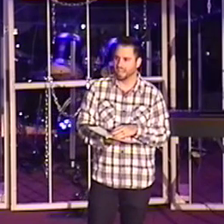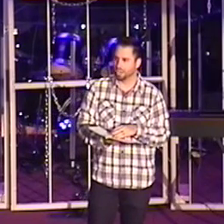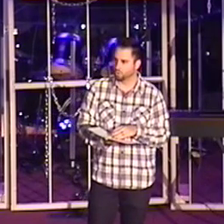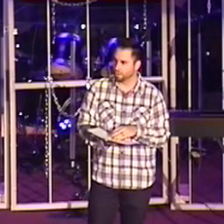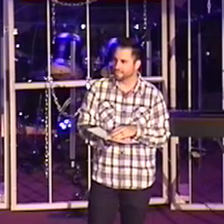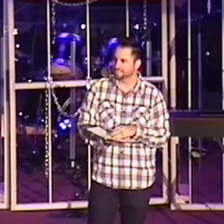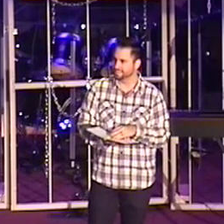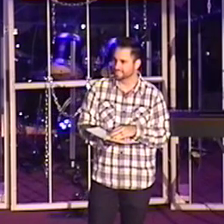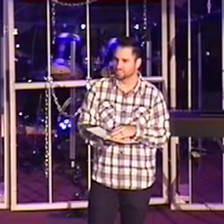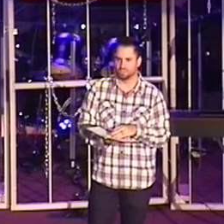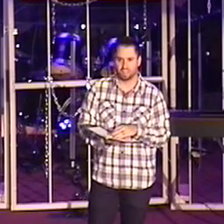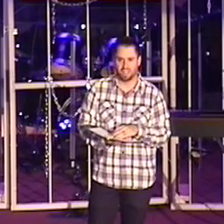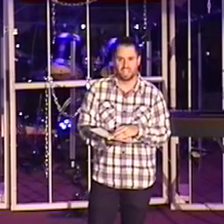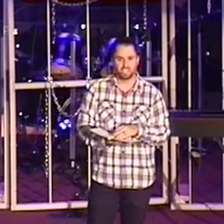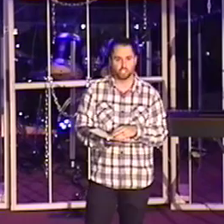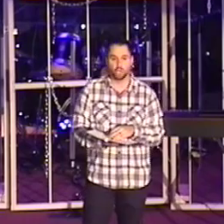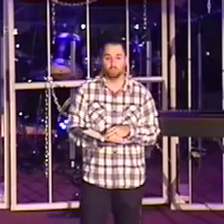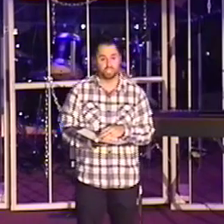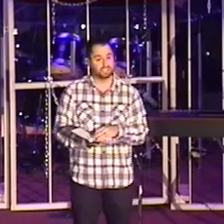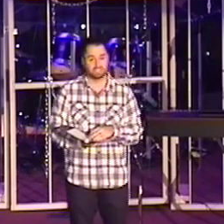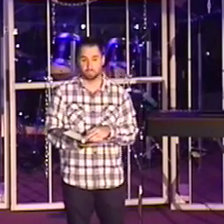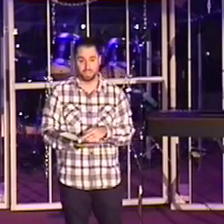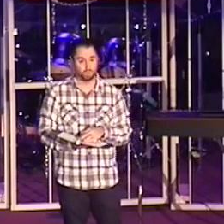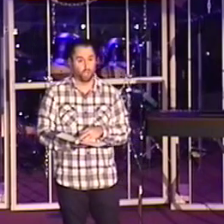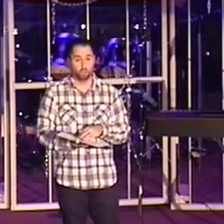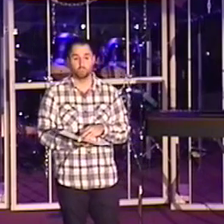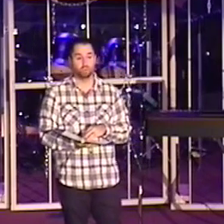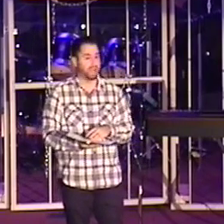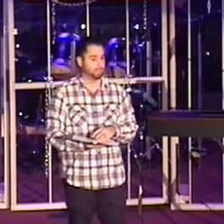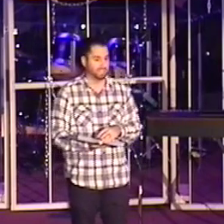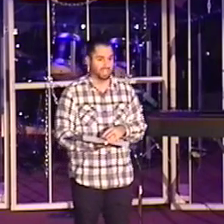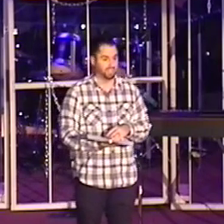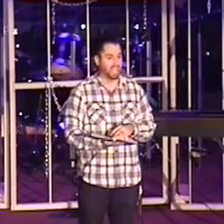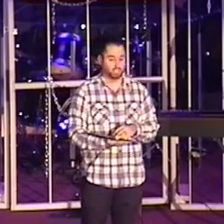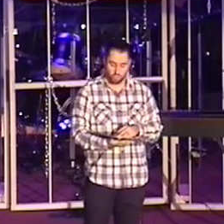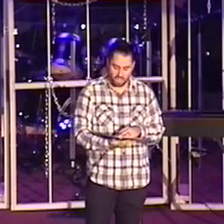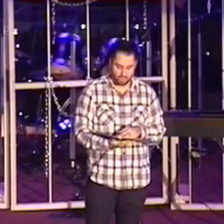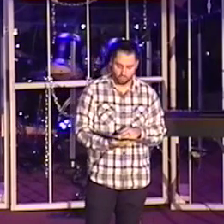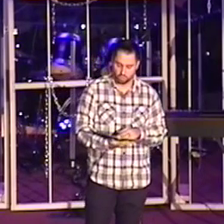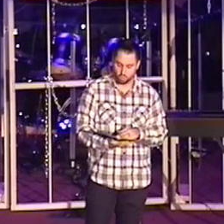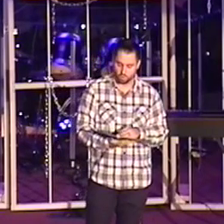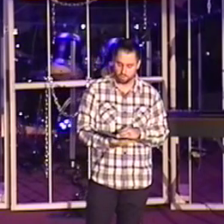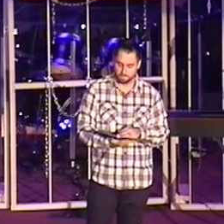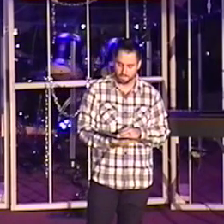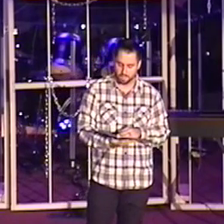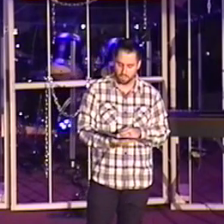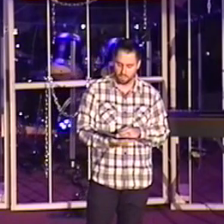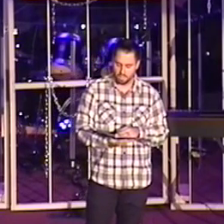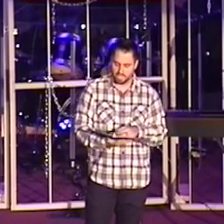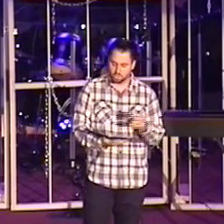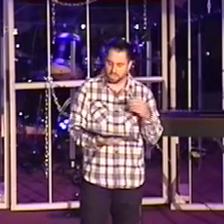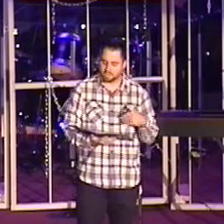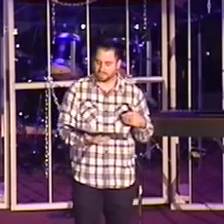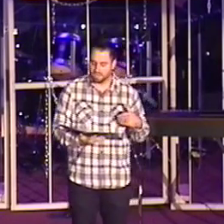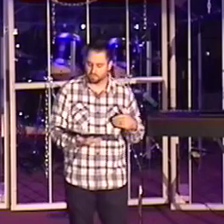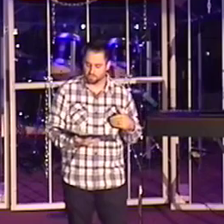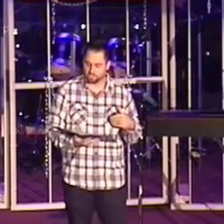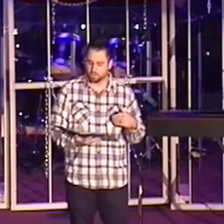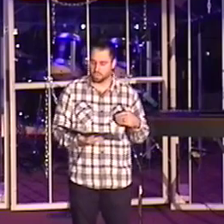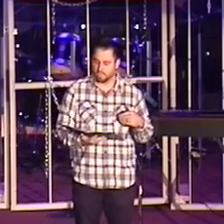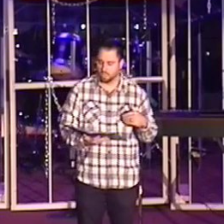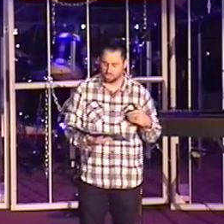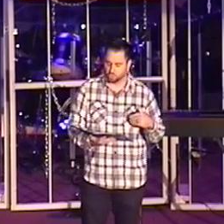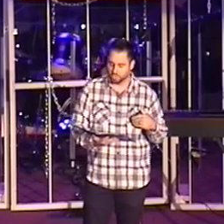reflect a Christ-centered life, to show Jesus to people who do not believe and do not know the Lord. He goes on to say in